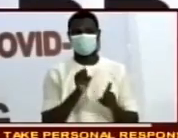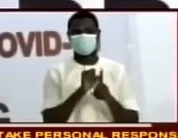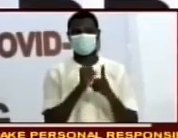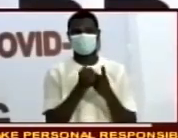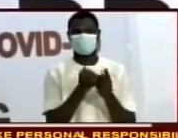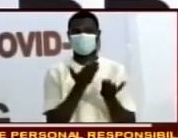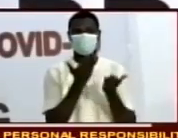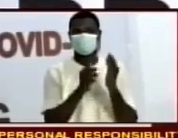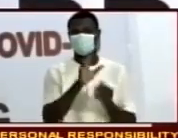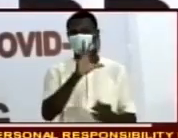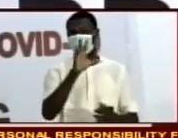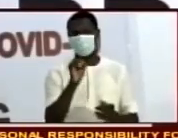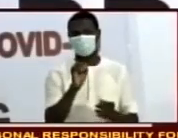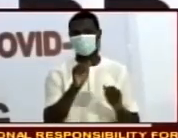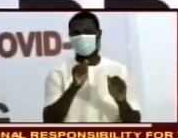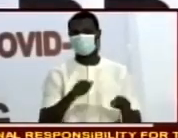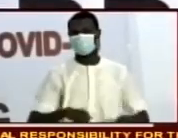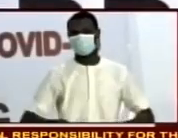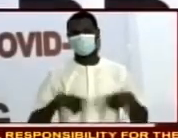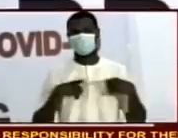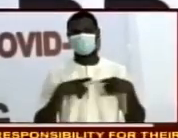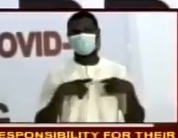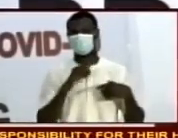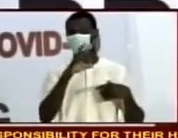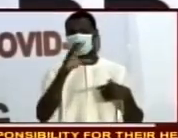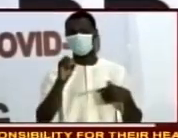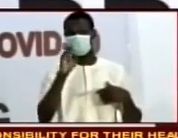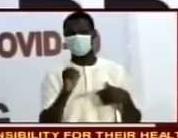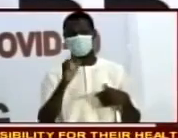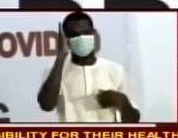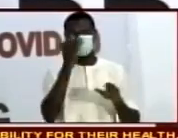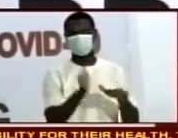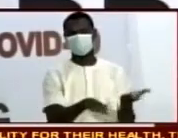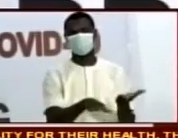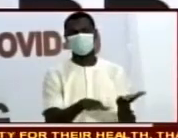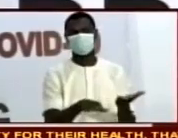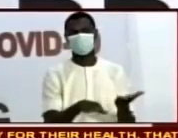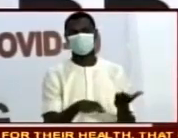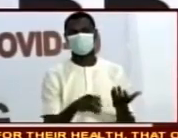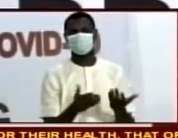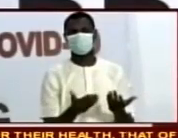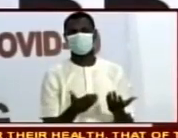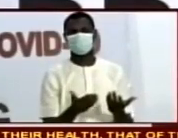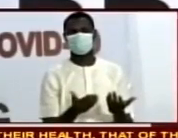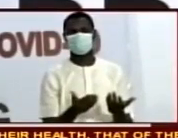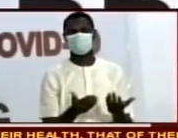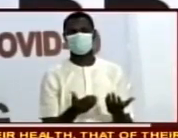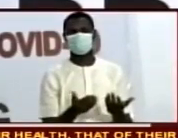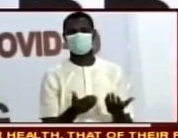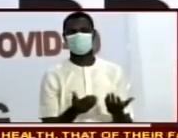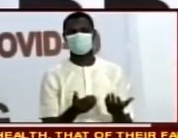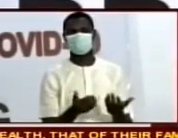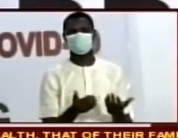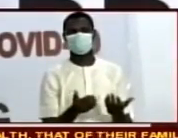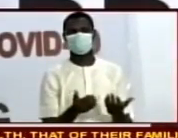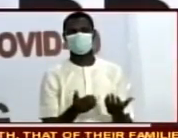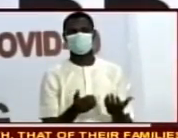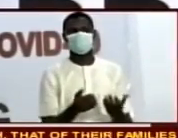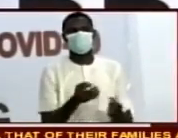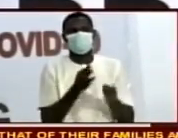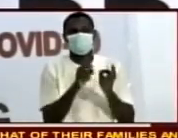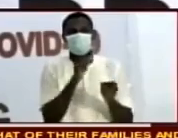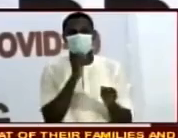50% survival. There have been series that have shown 20 to 30% survival coming off a ventilator.